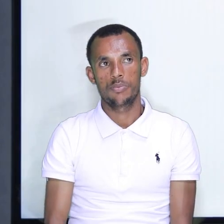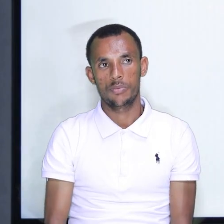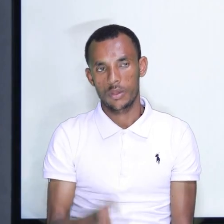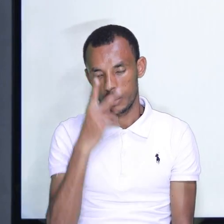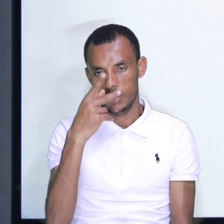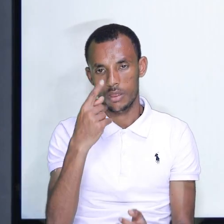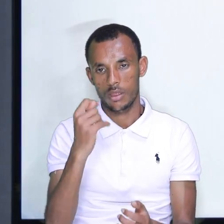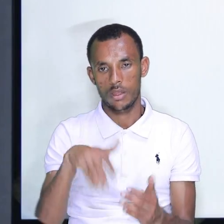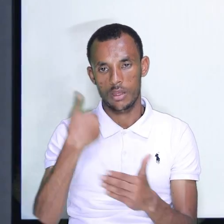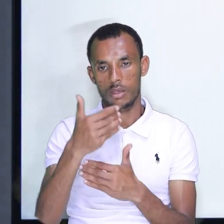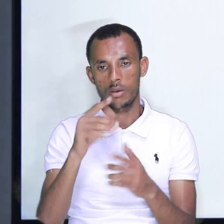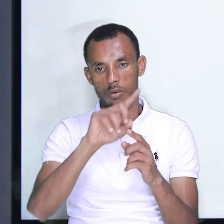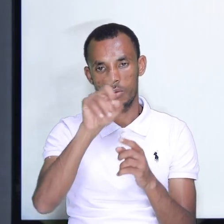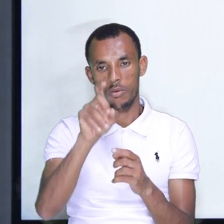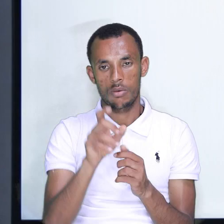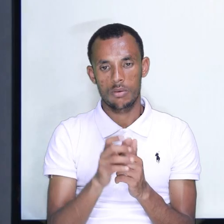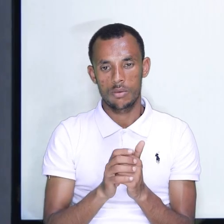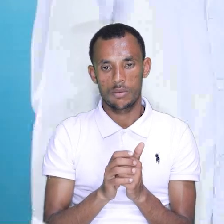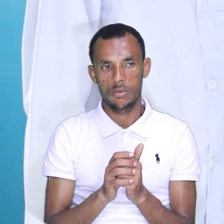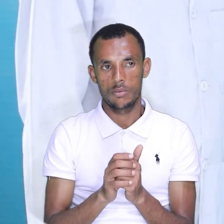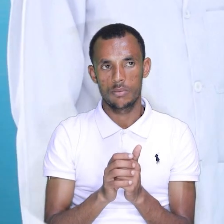See the next question.